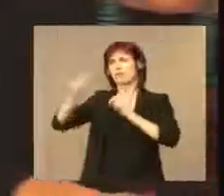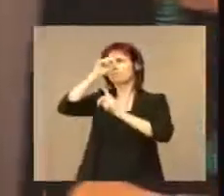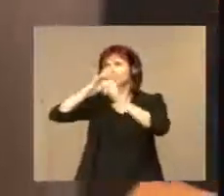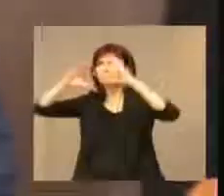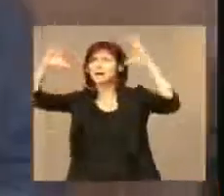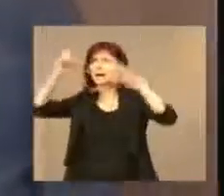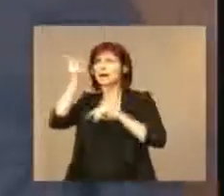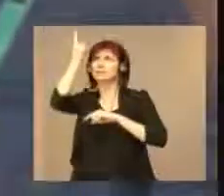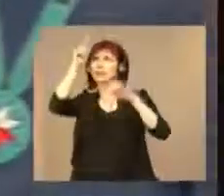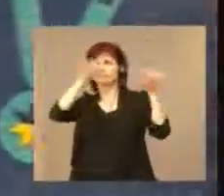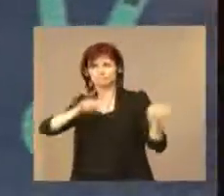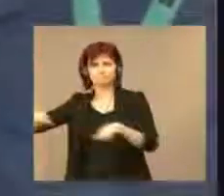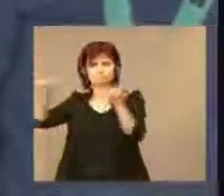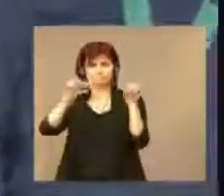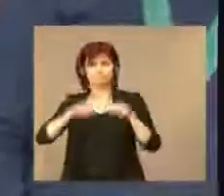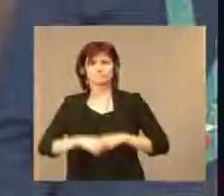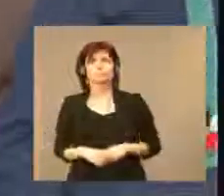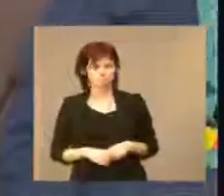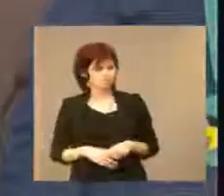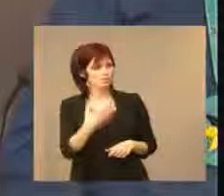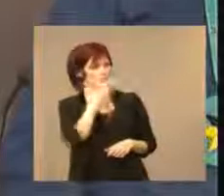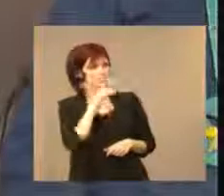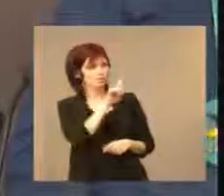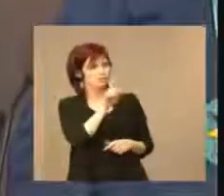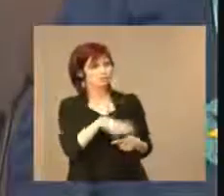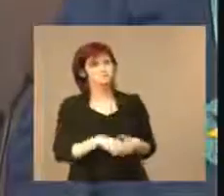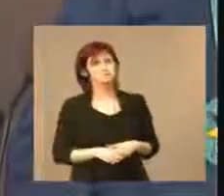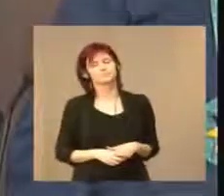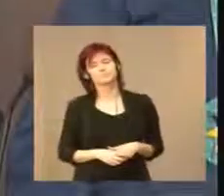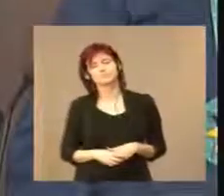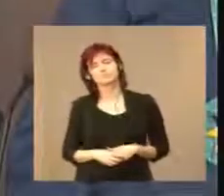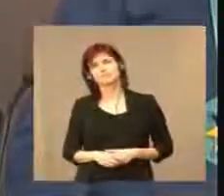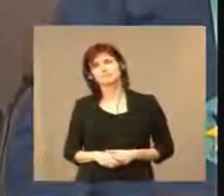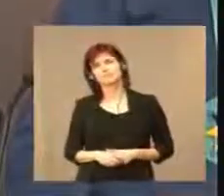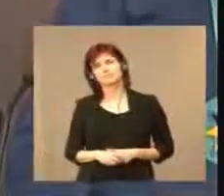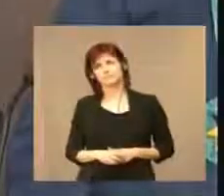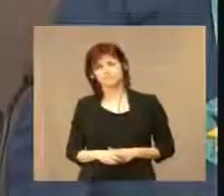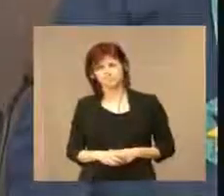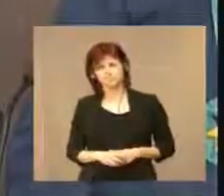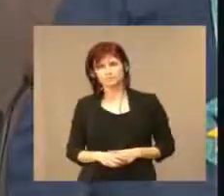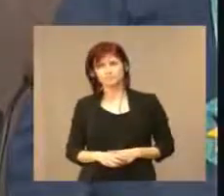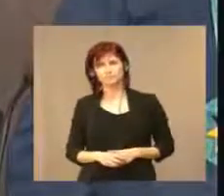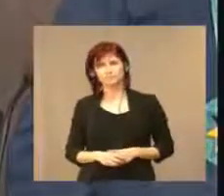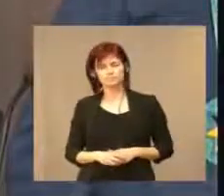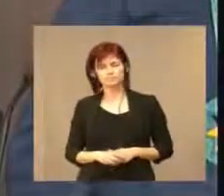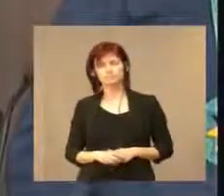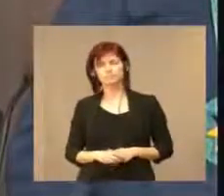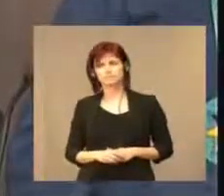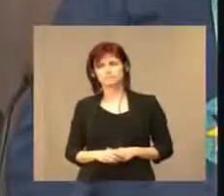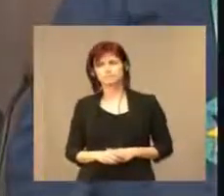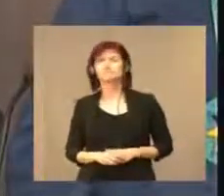Another good question. And how I would answer that, I believe, is that, as I think a few of us have said